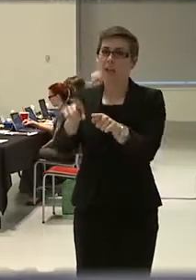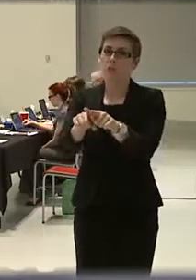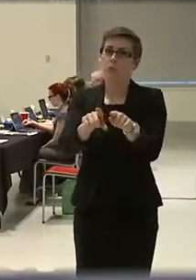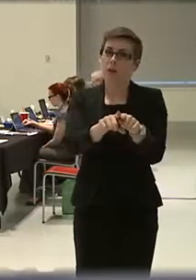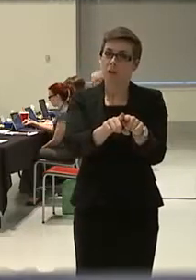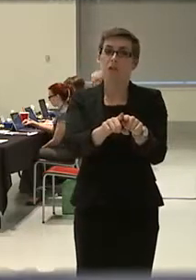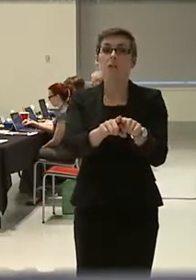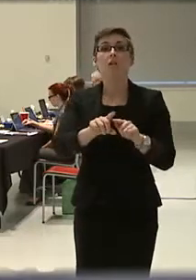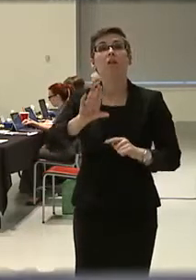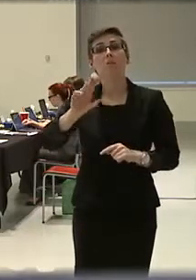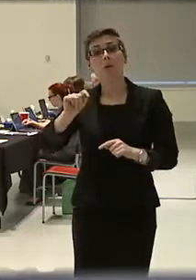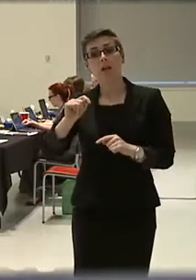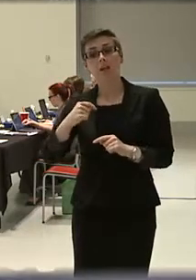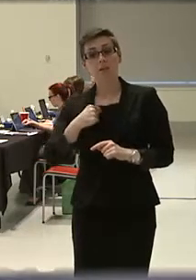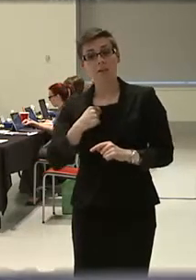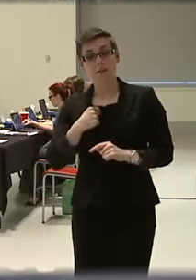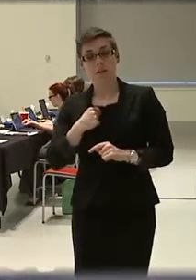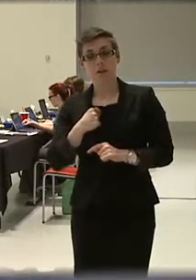am very